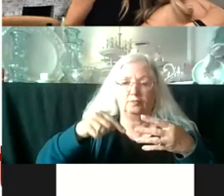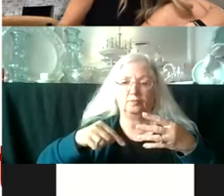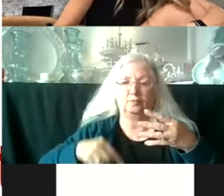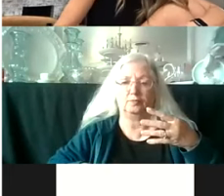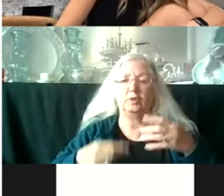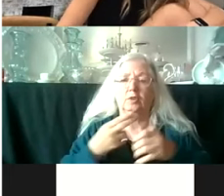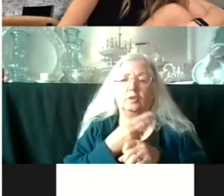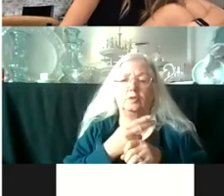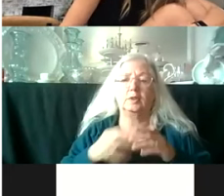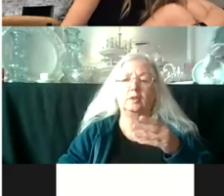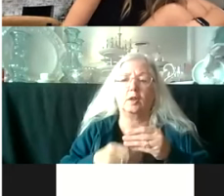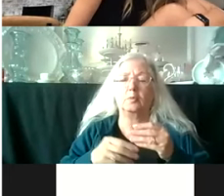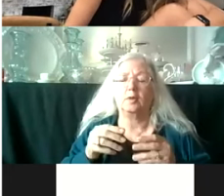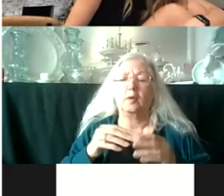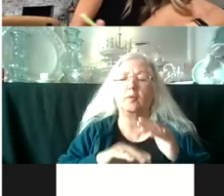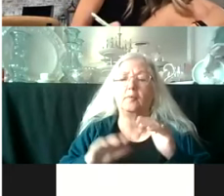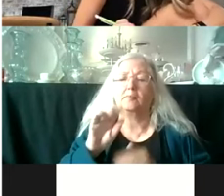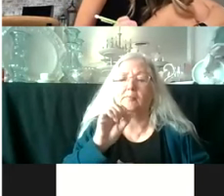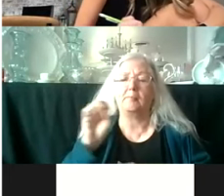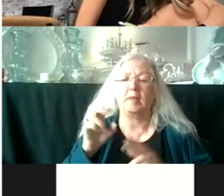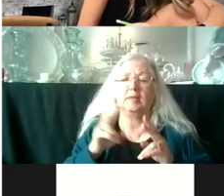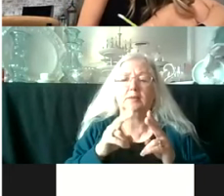rules for this elongation